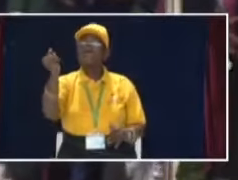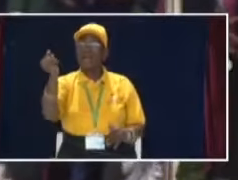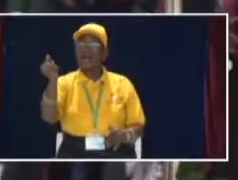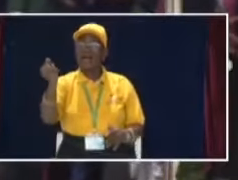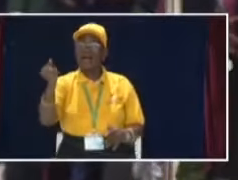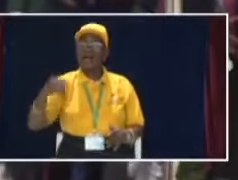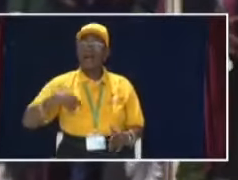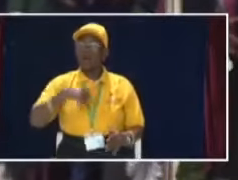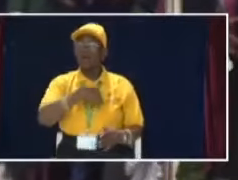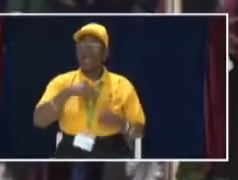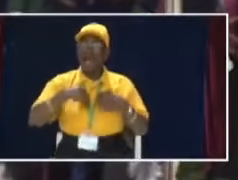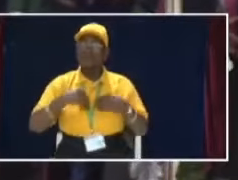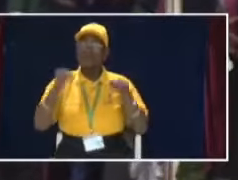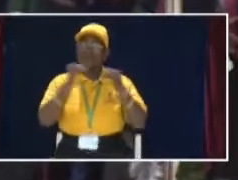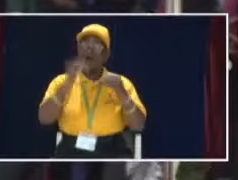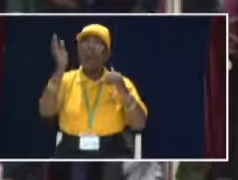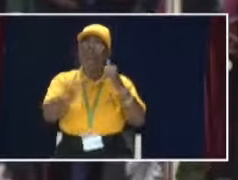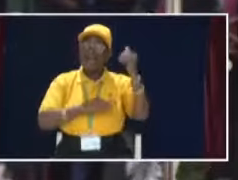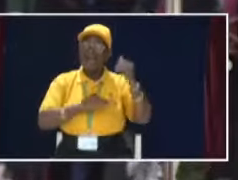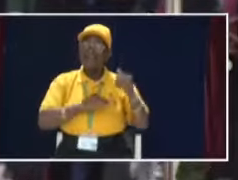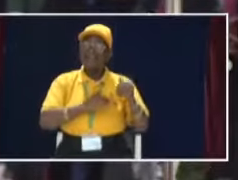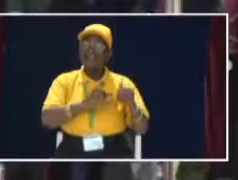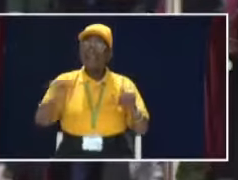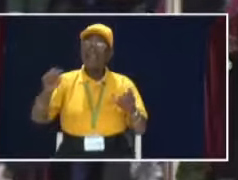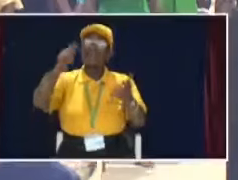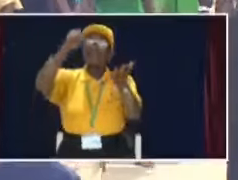we have more than 1,000 branches.